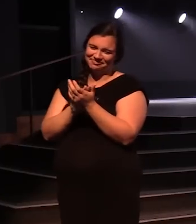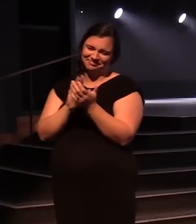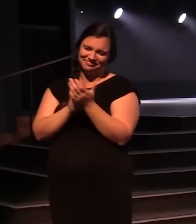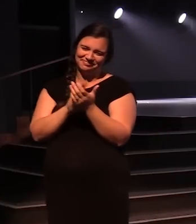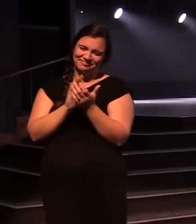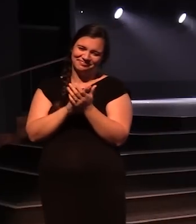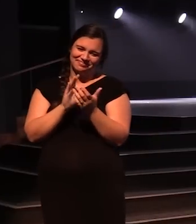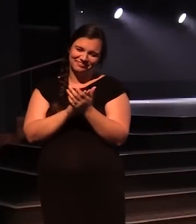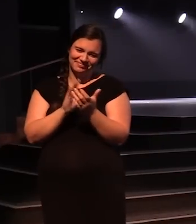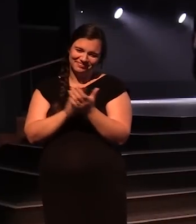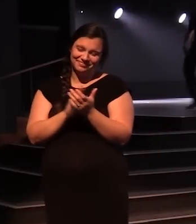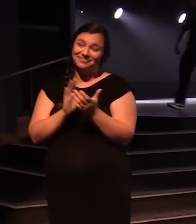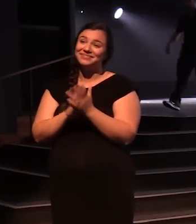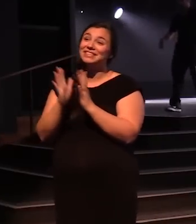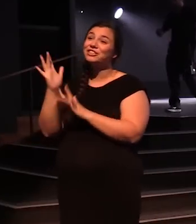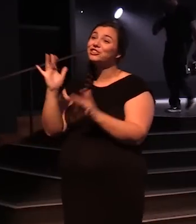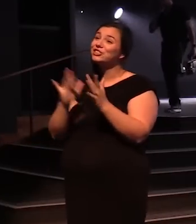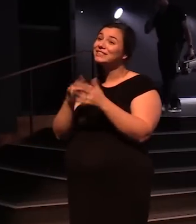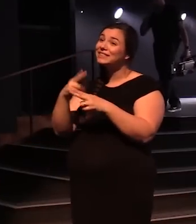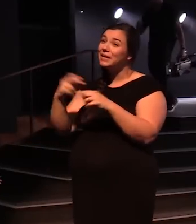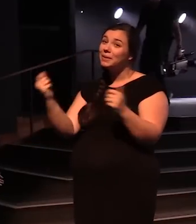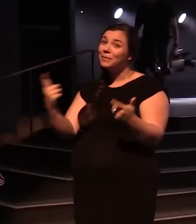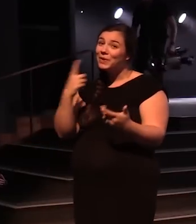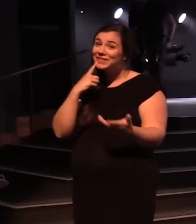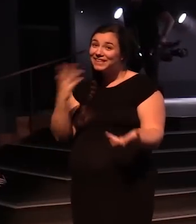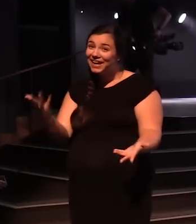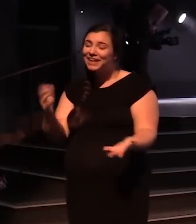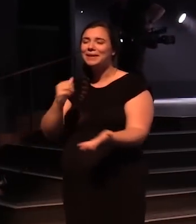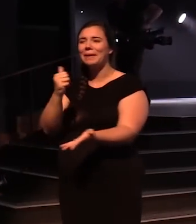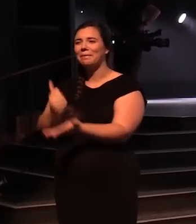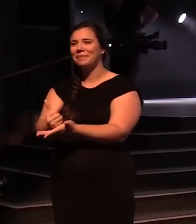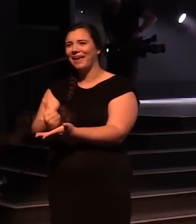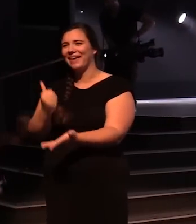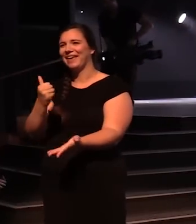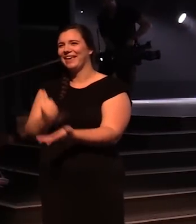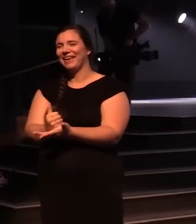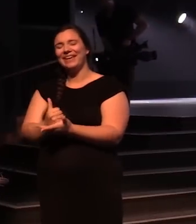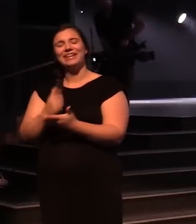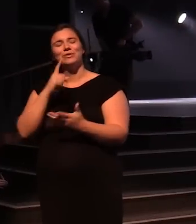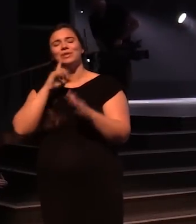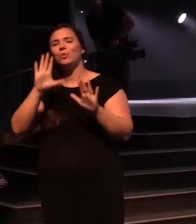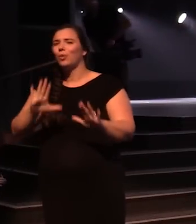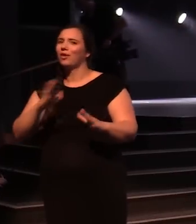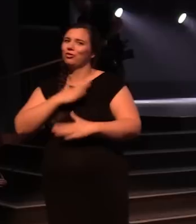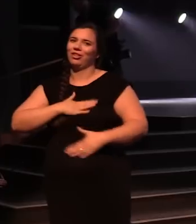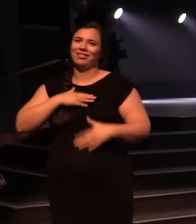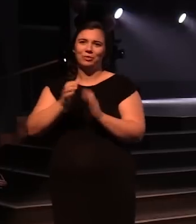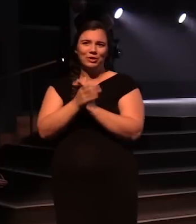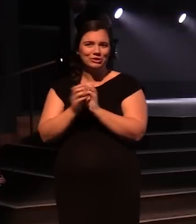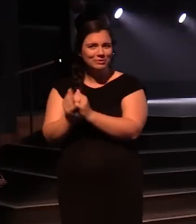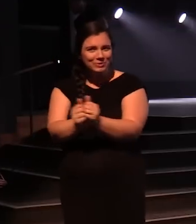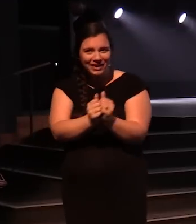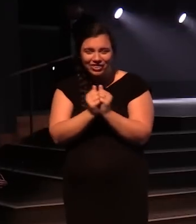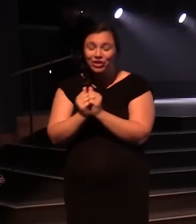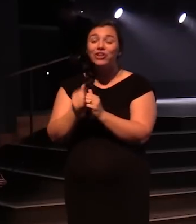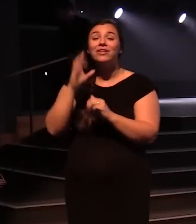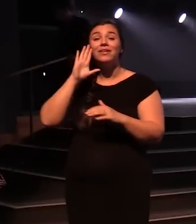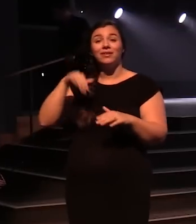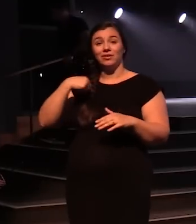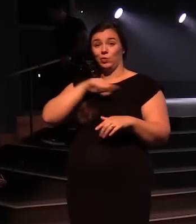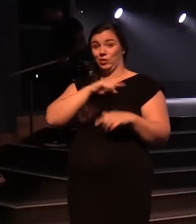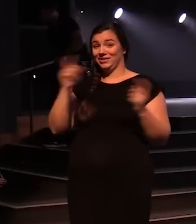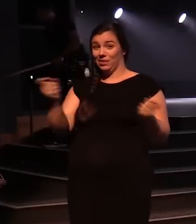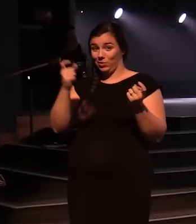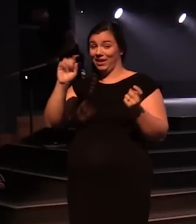Jesus' name. And everybody said, amen. It was so great worshiping with you. You know, as we celebrate 4th of